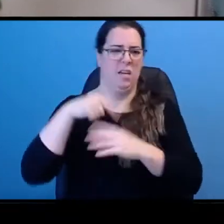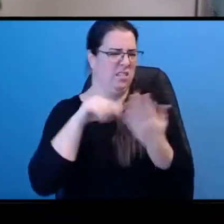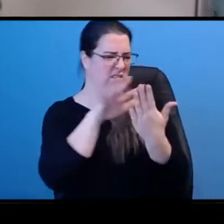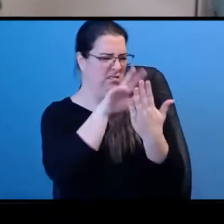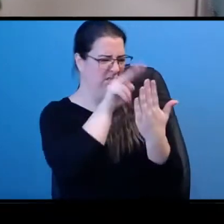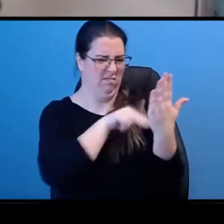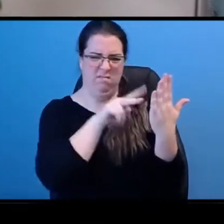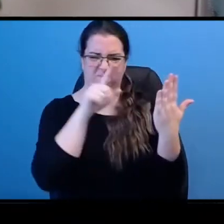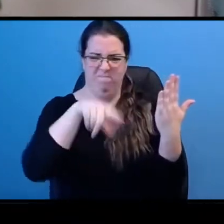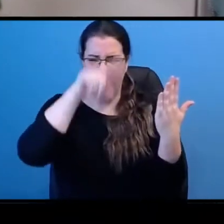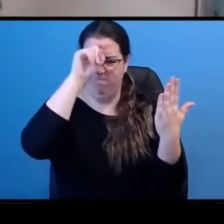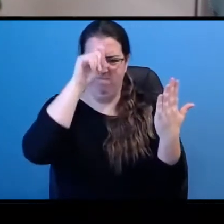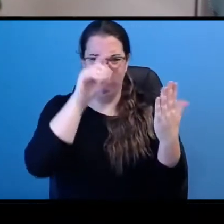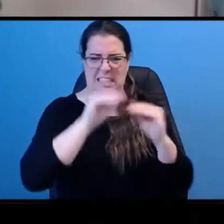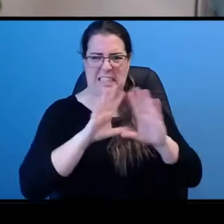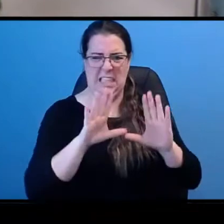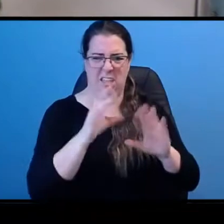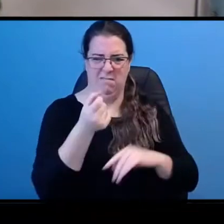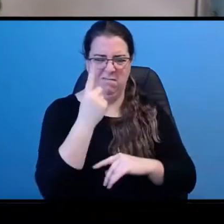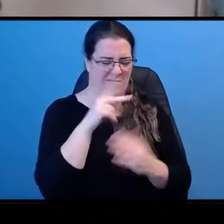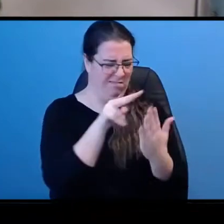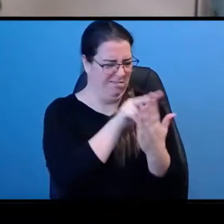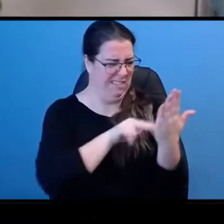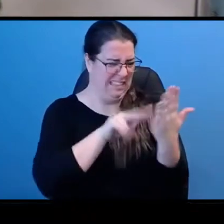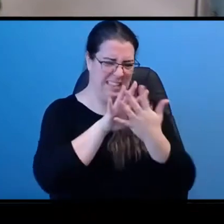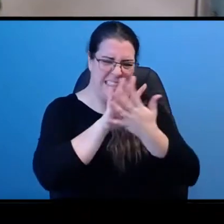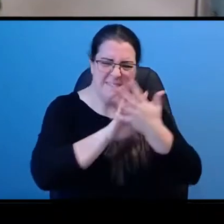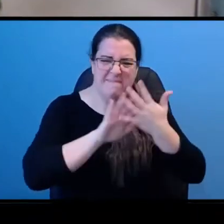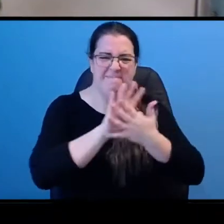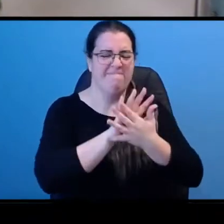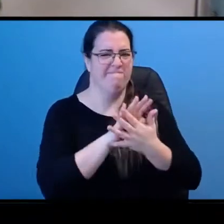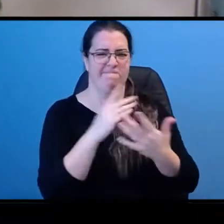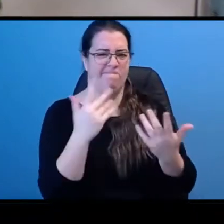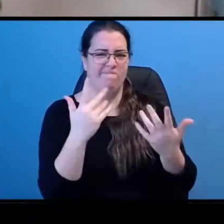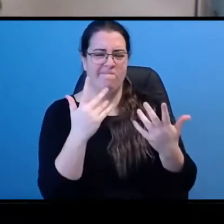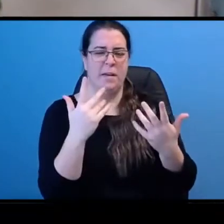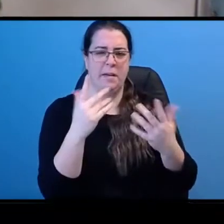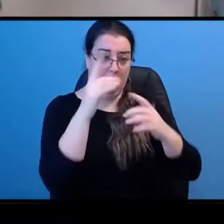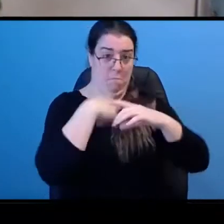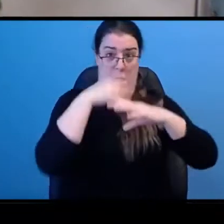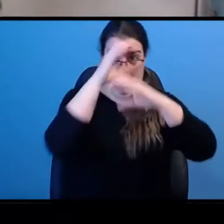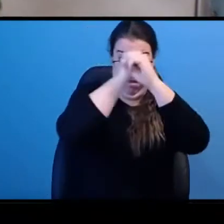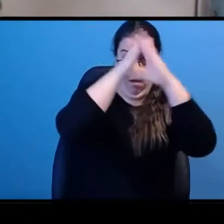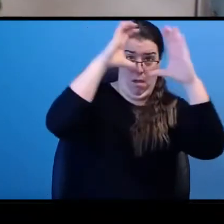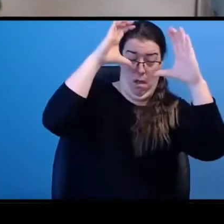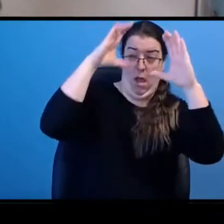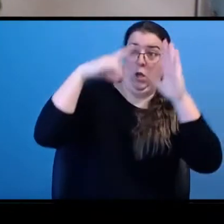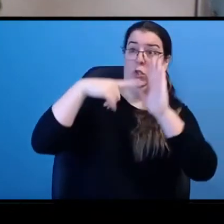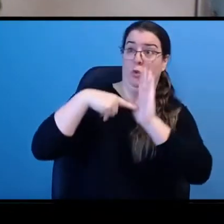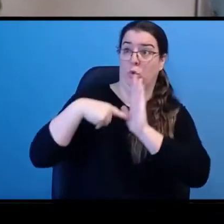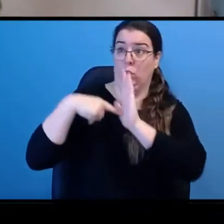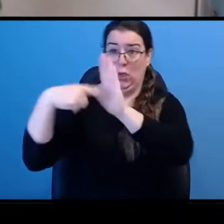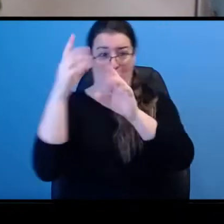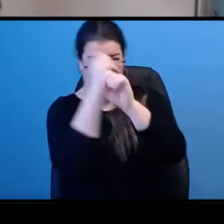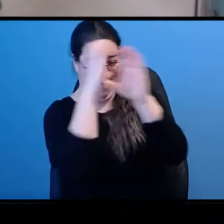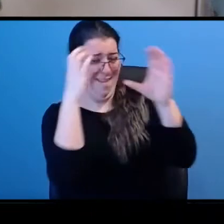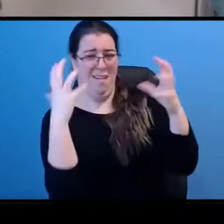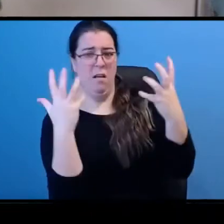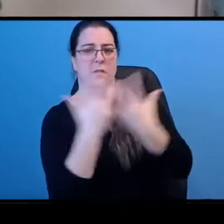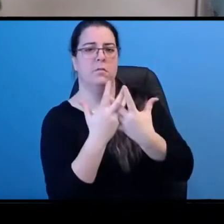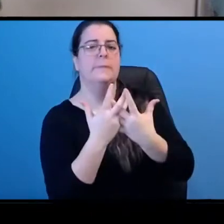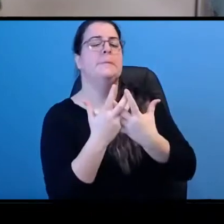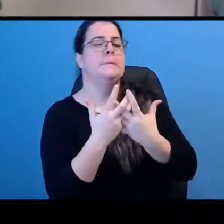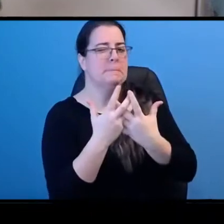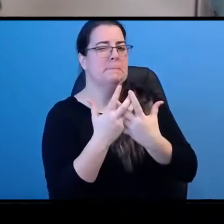helpful, because then you're able to correct some of the mistakes that you made. So being open and listening to that feedback